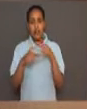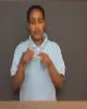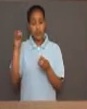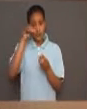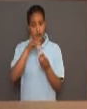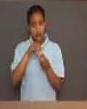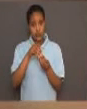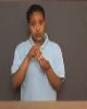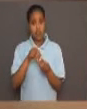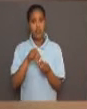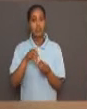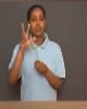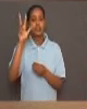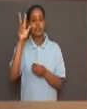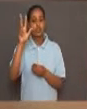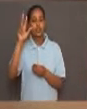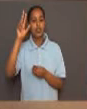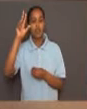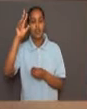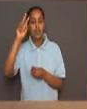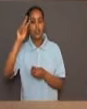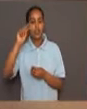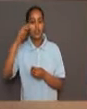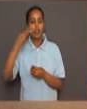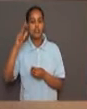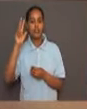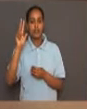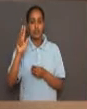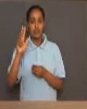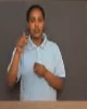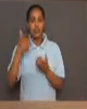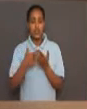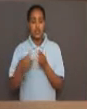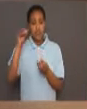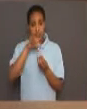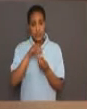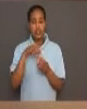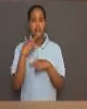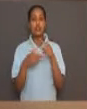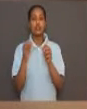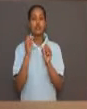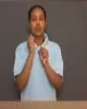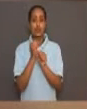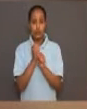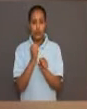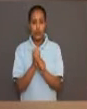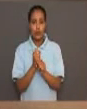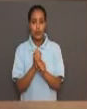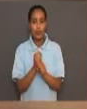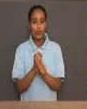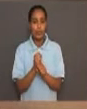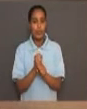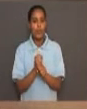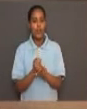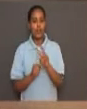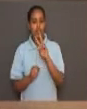with anhydrous ammonia. This further reaction produces